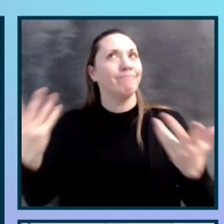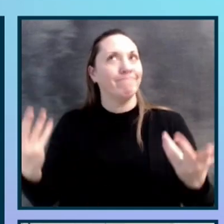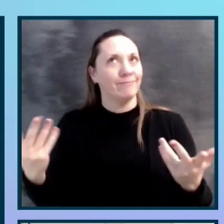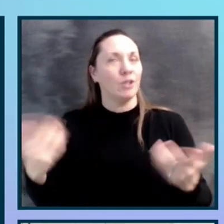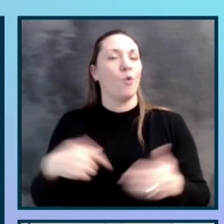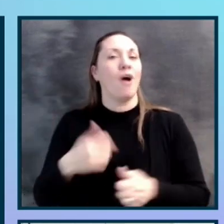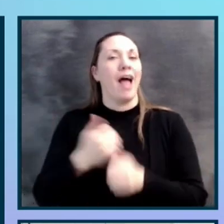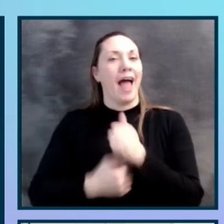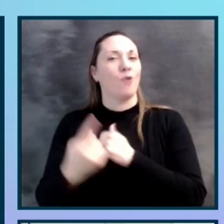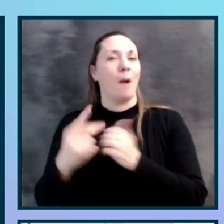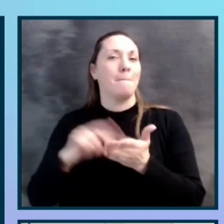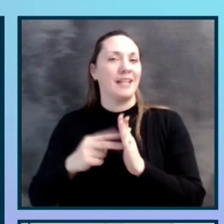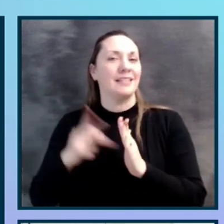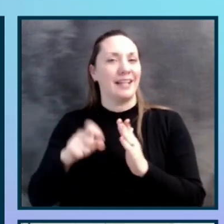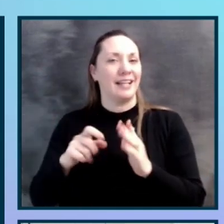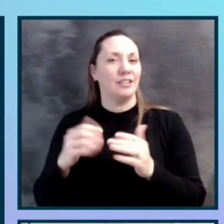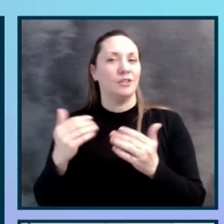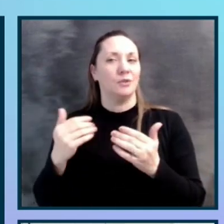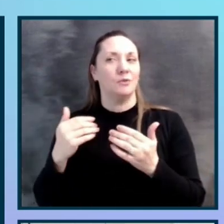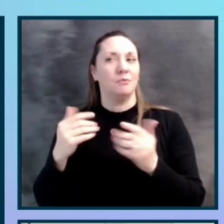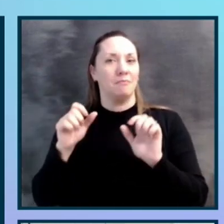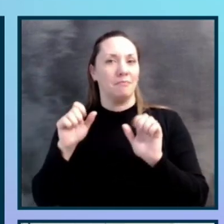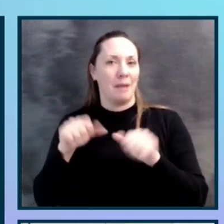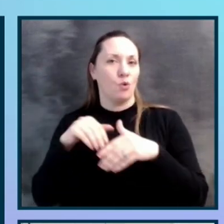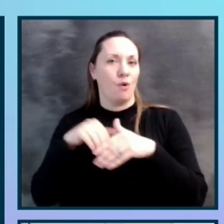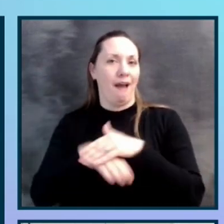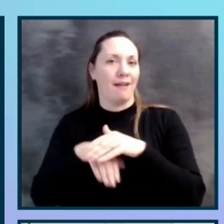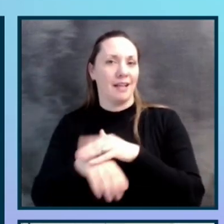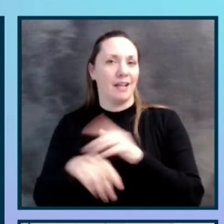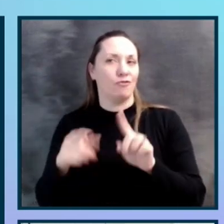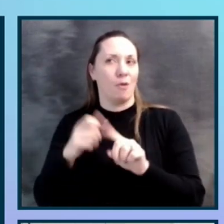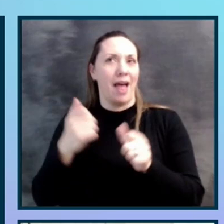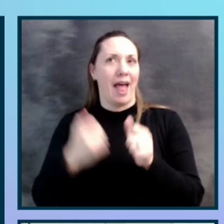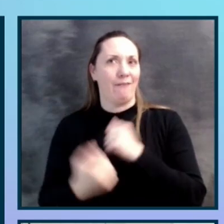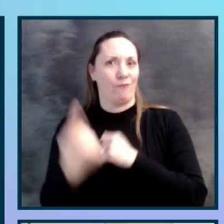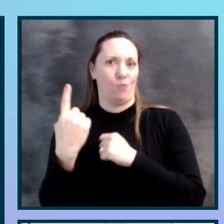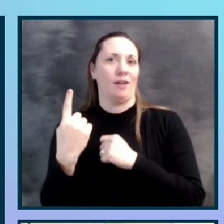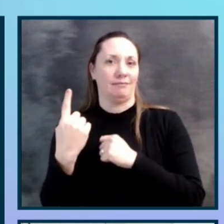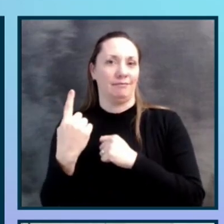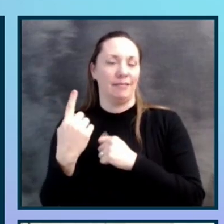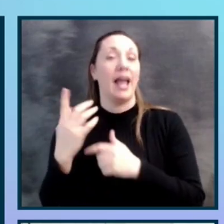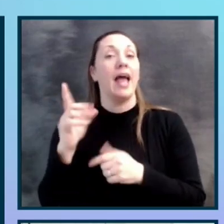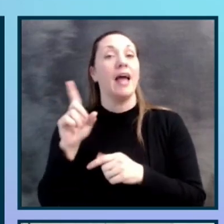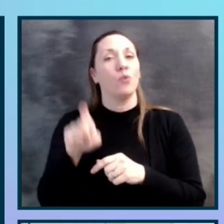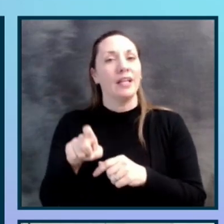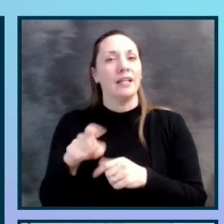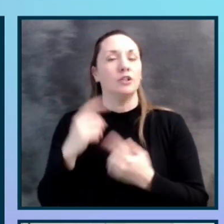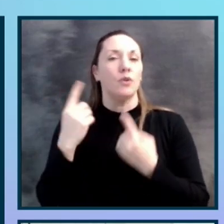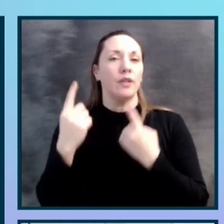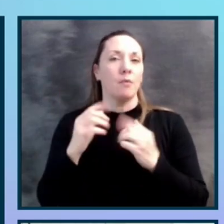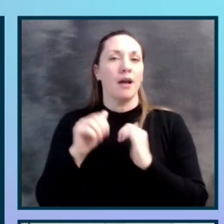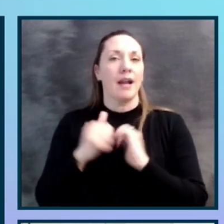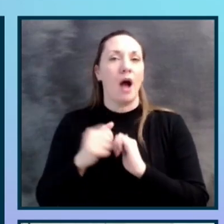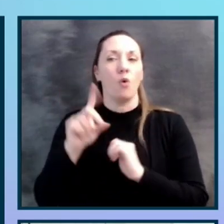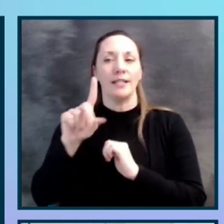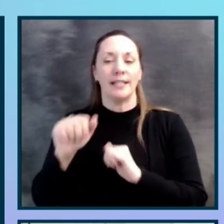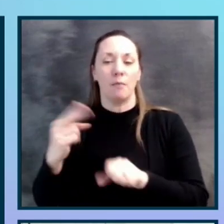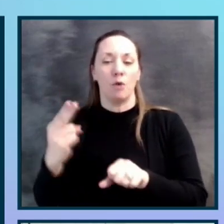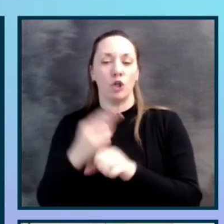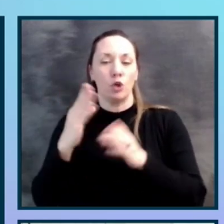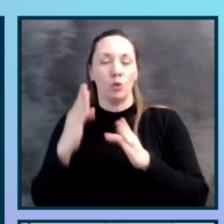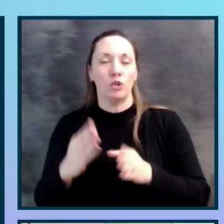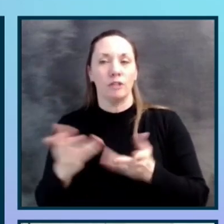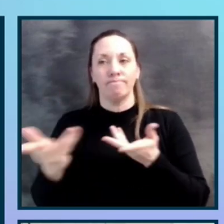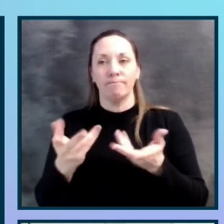they need to be accessed by everyone. And we absolutely need to account for how disabled users navigate and interact with the